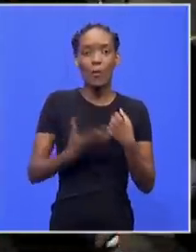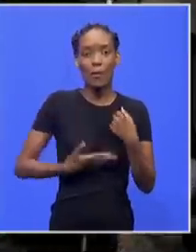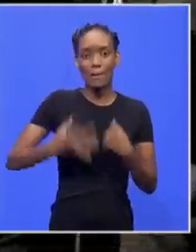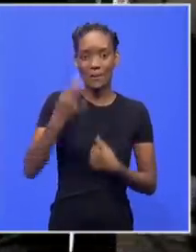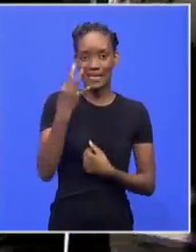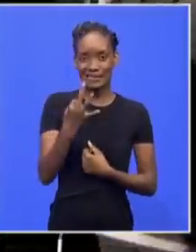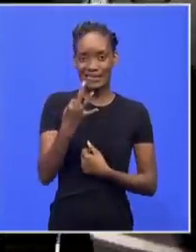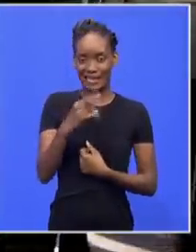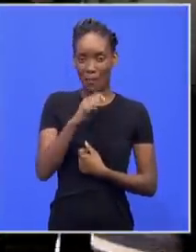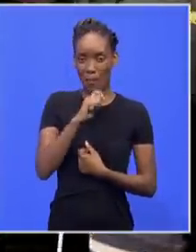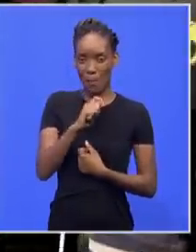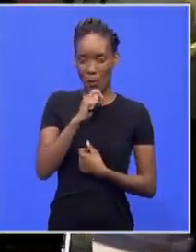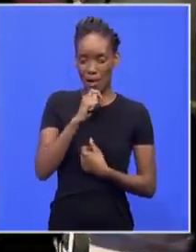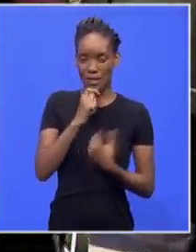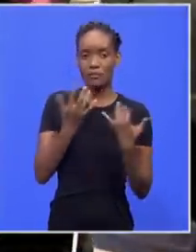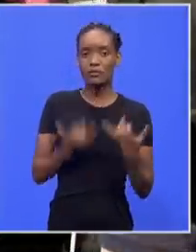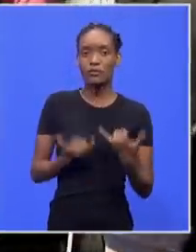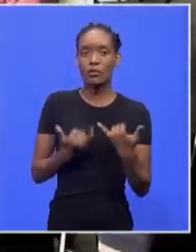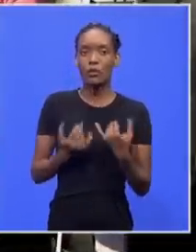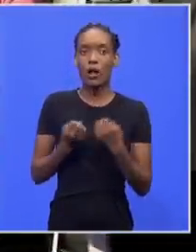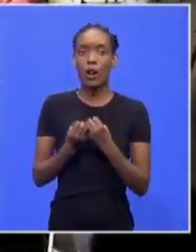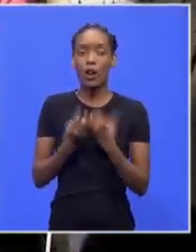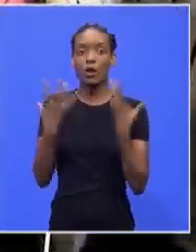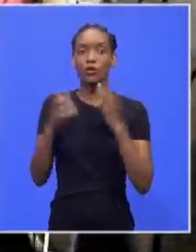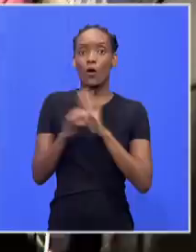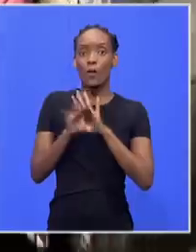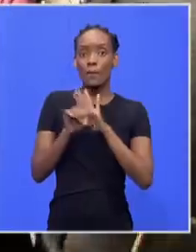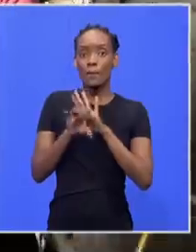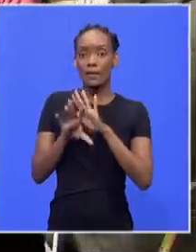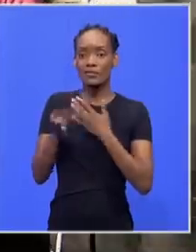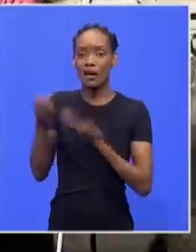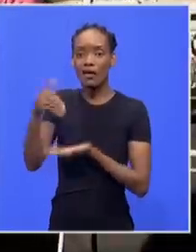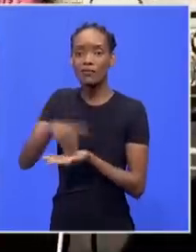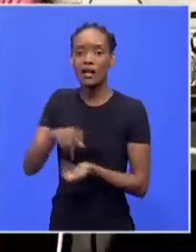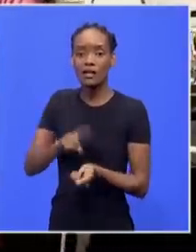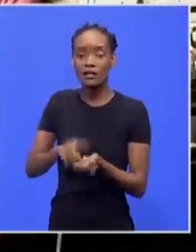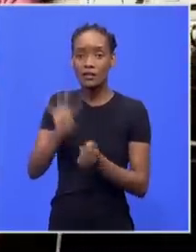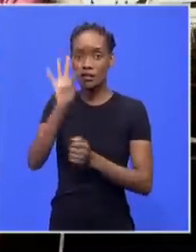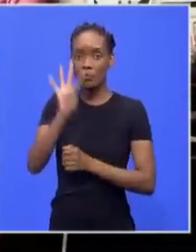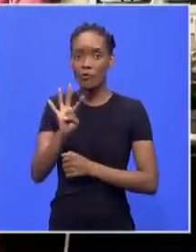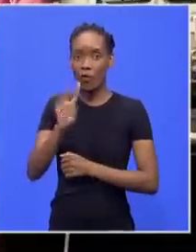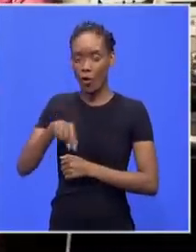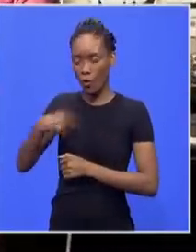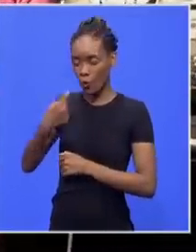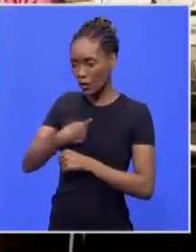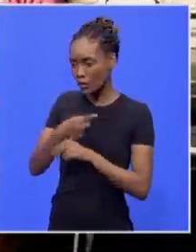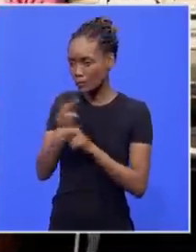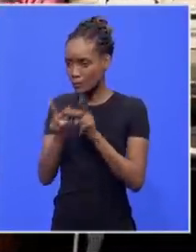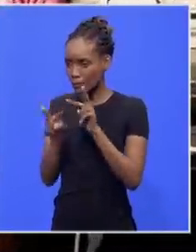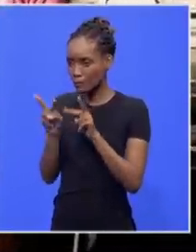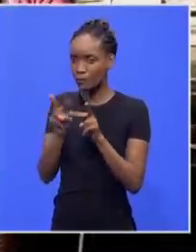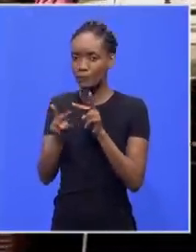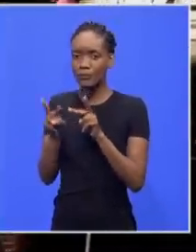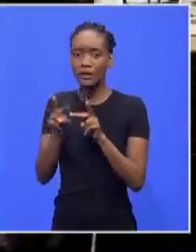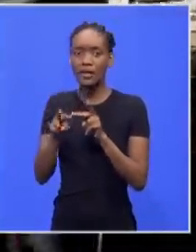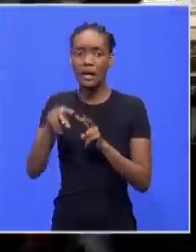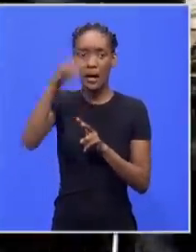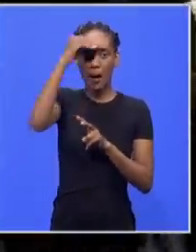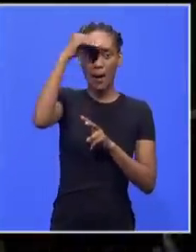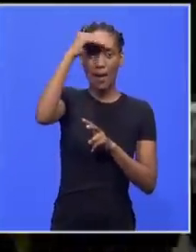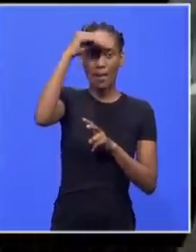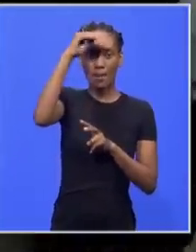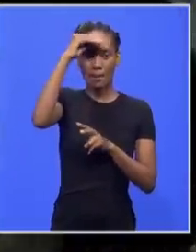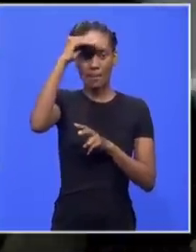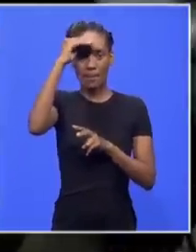morning. A lot of media arrived around 4 o'clock as we started observing the large police